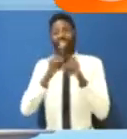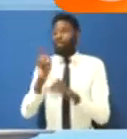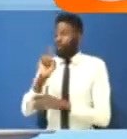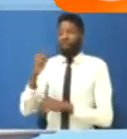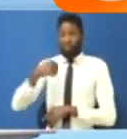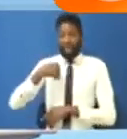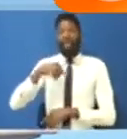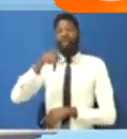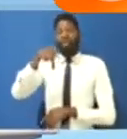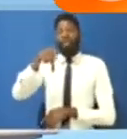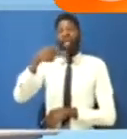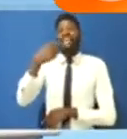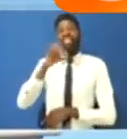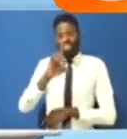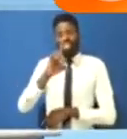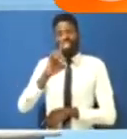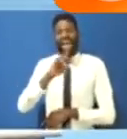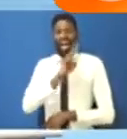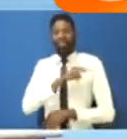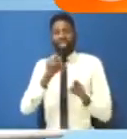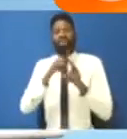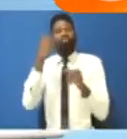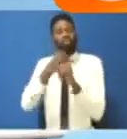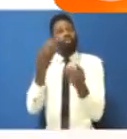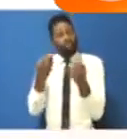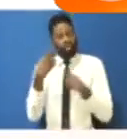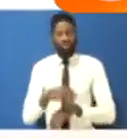bring a PhD attitude to the job. Give it to me. Thank you. Naam, umetaja